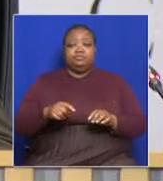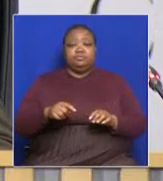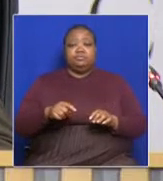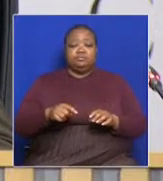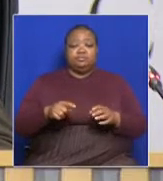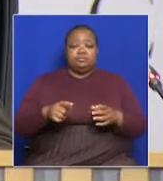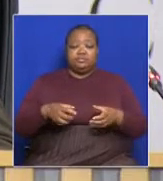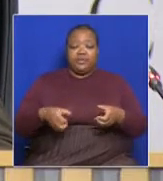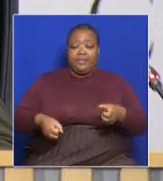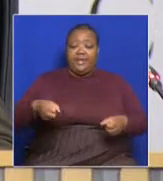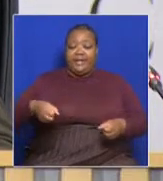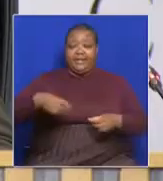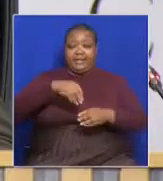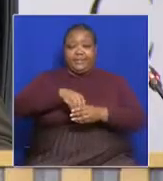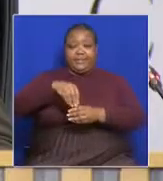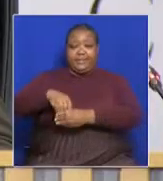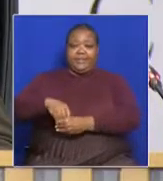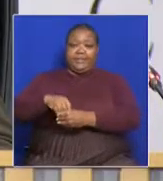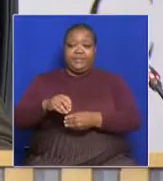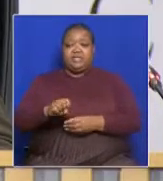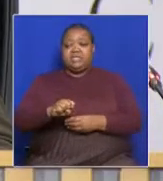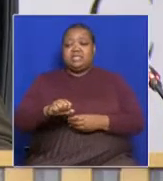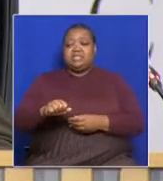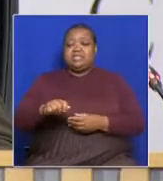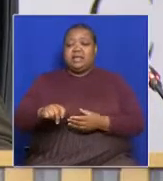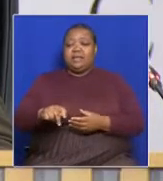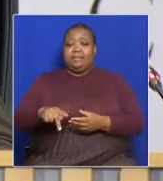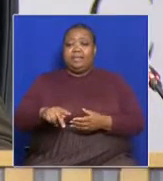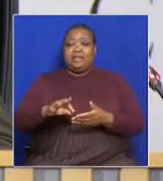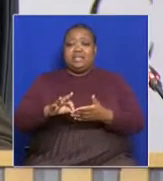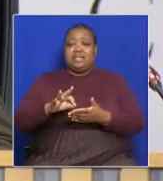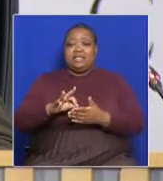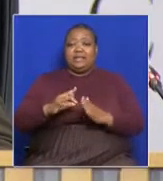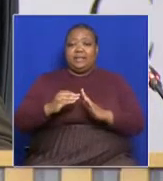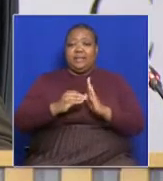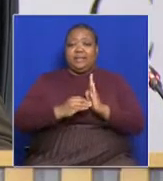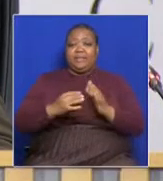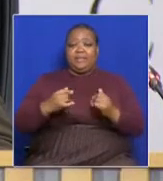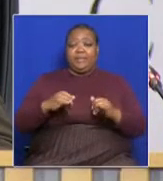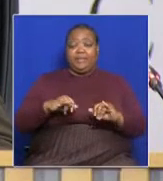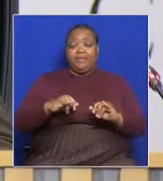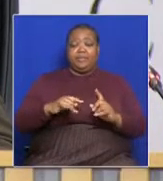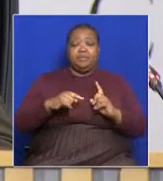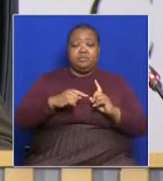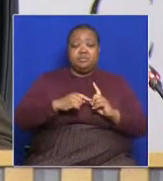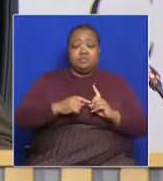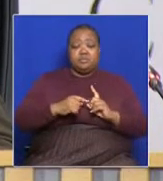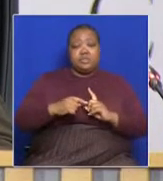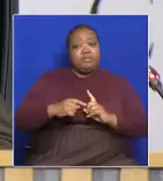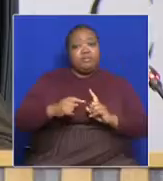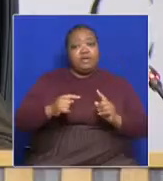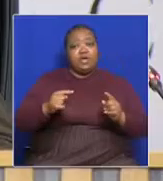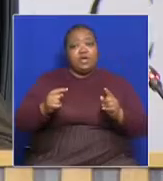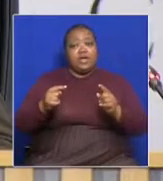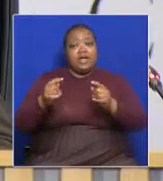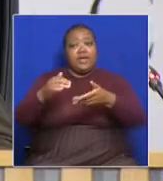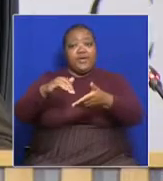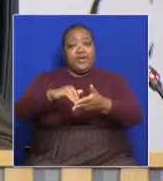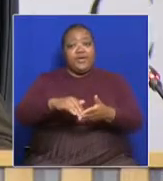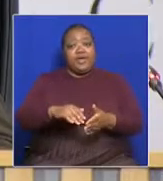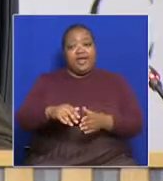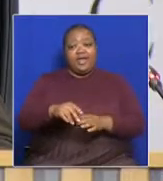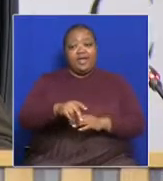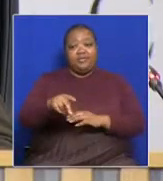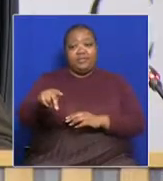entered in the 13. My understanding with Pangase is that as soon as they got to Port Shepstone, the exhibits would be put in